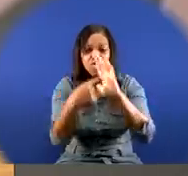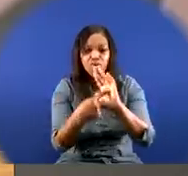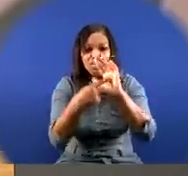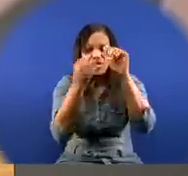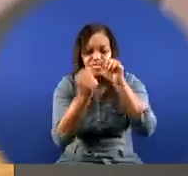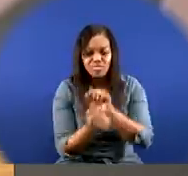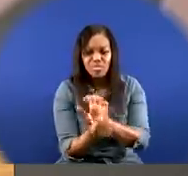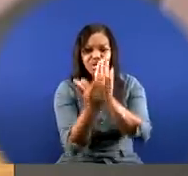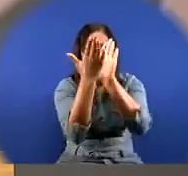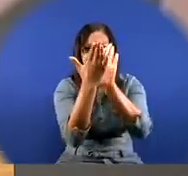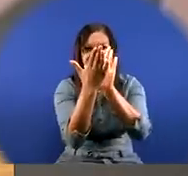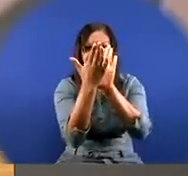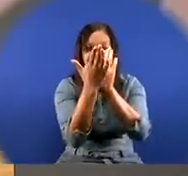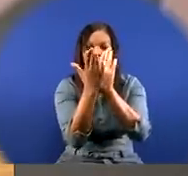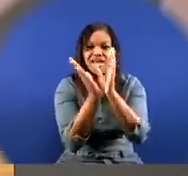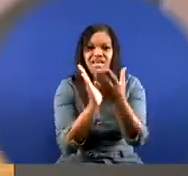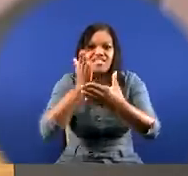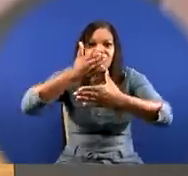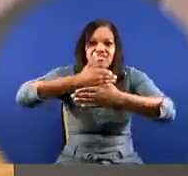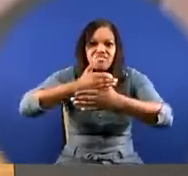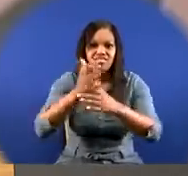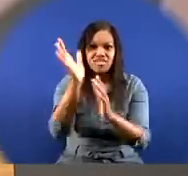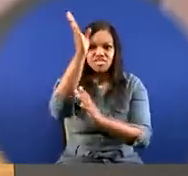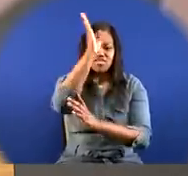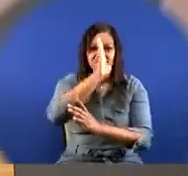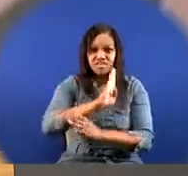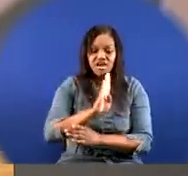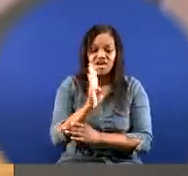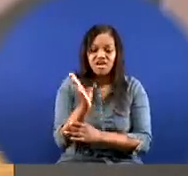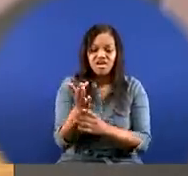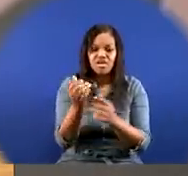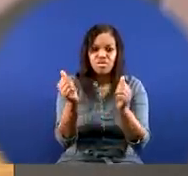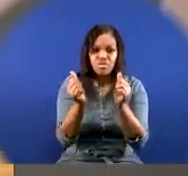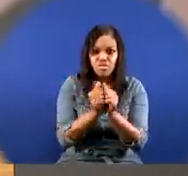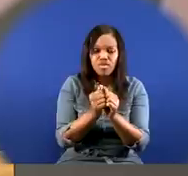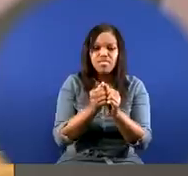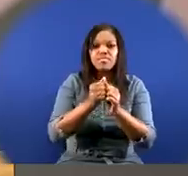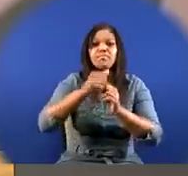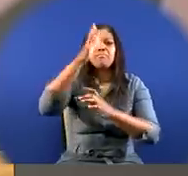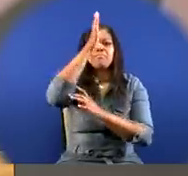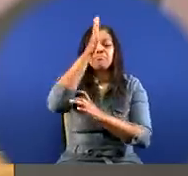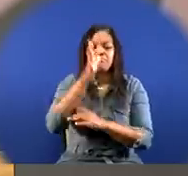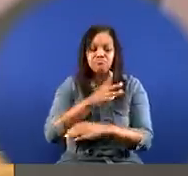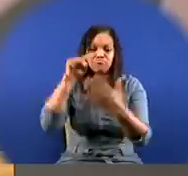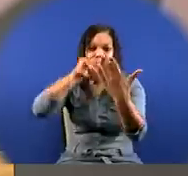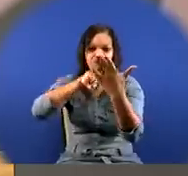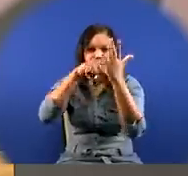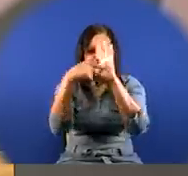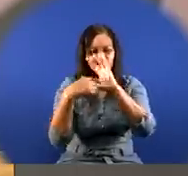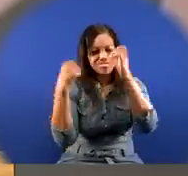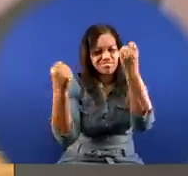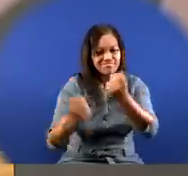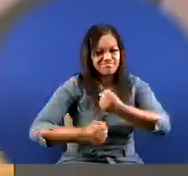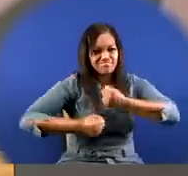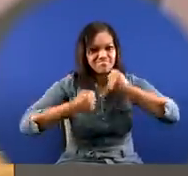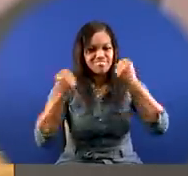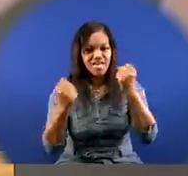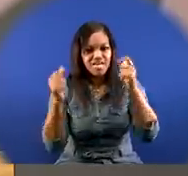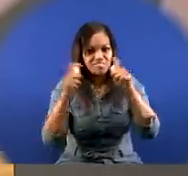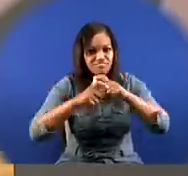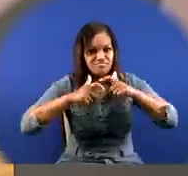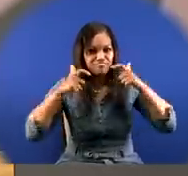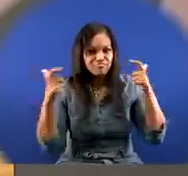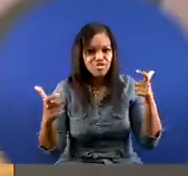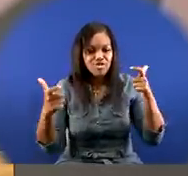presence and intervention of God among men and showing his might and